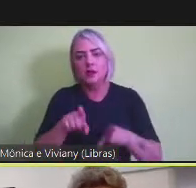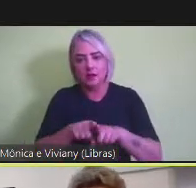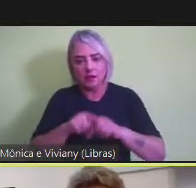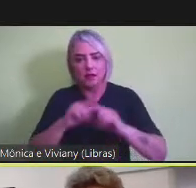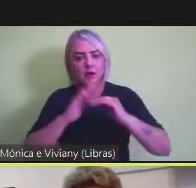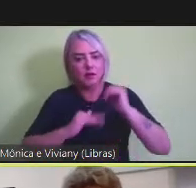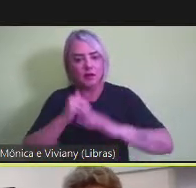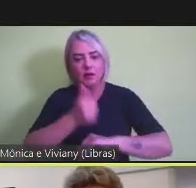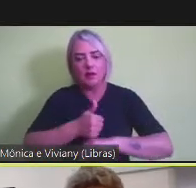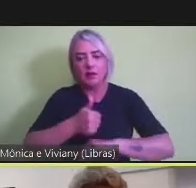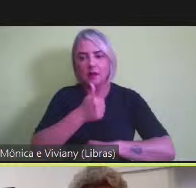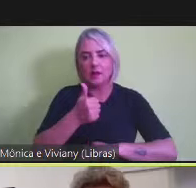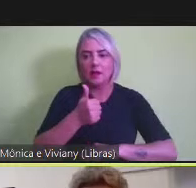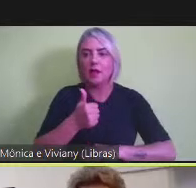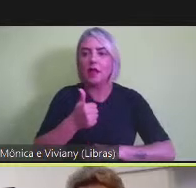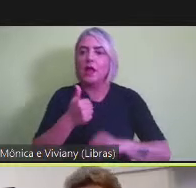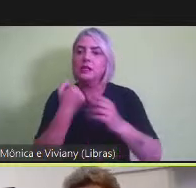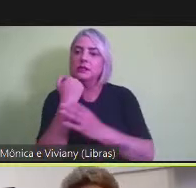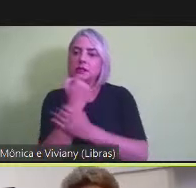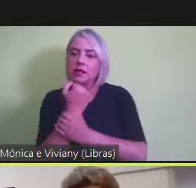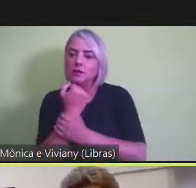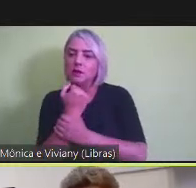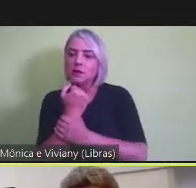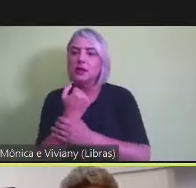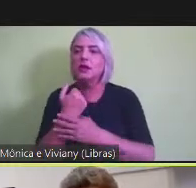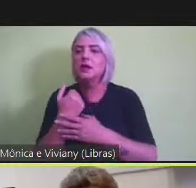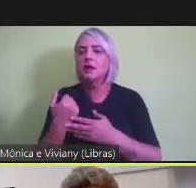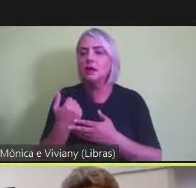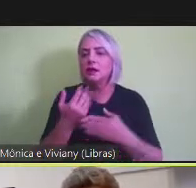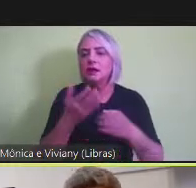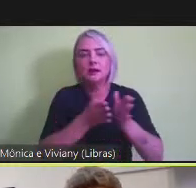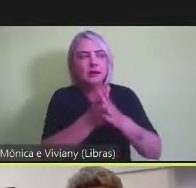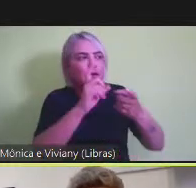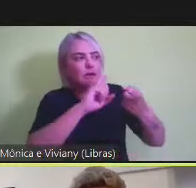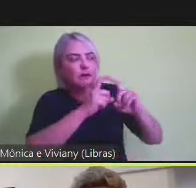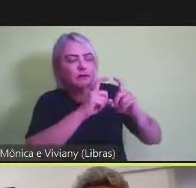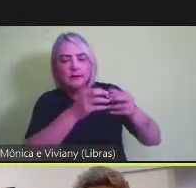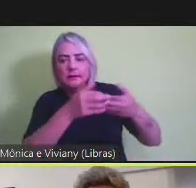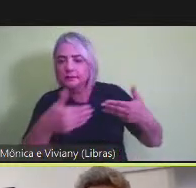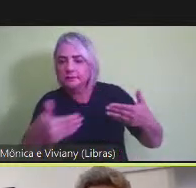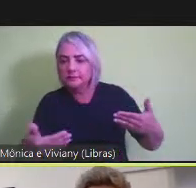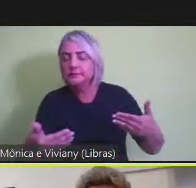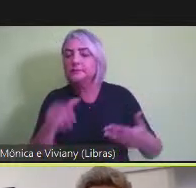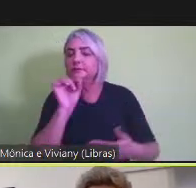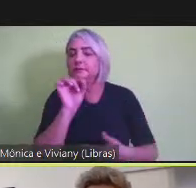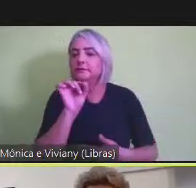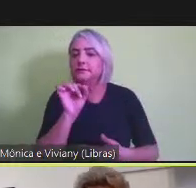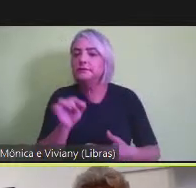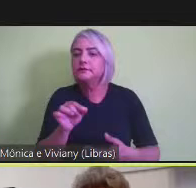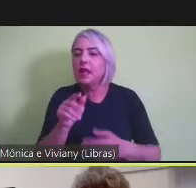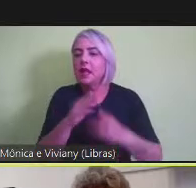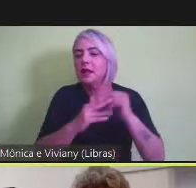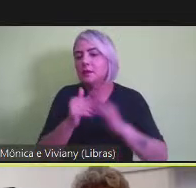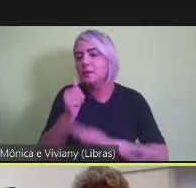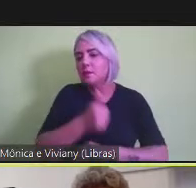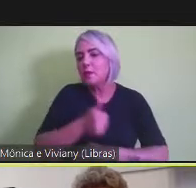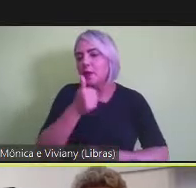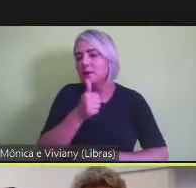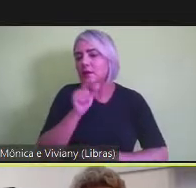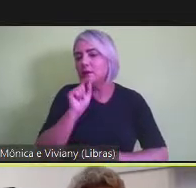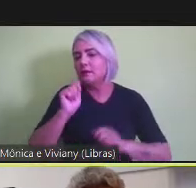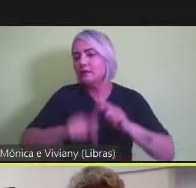We are all from this area, including people from safety, and these